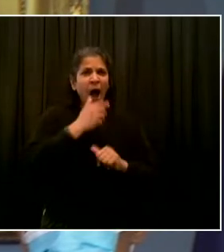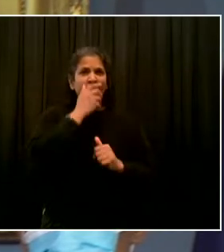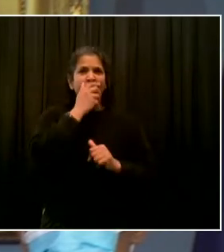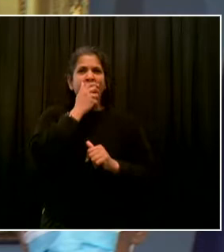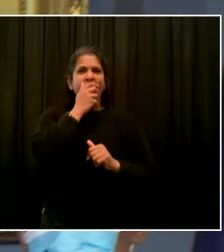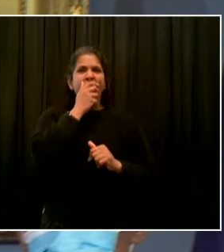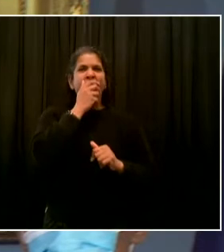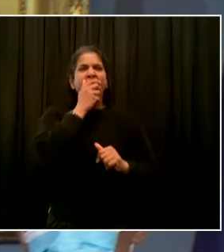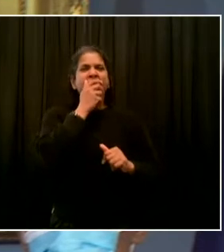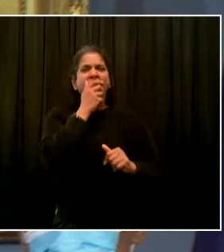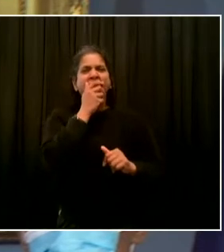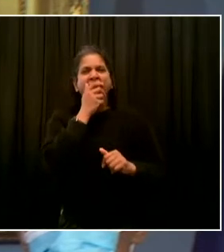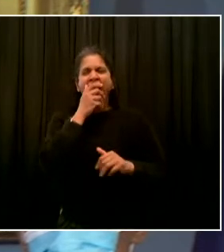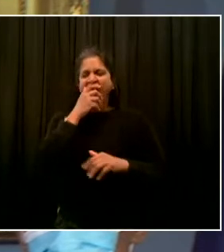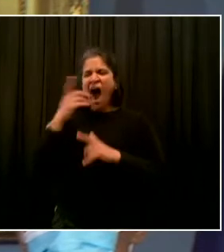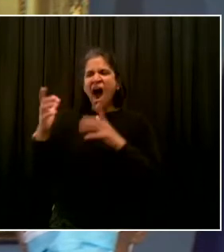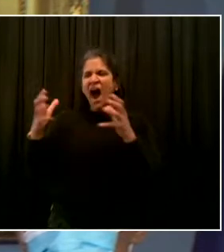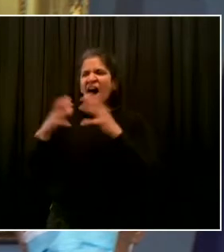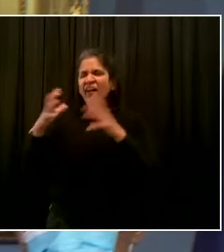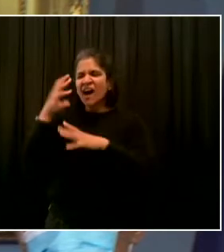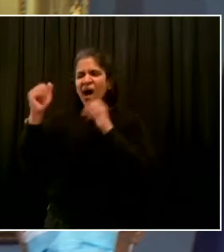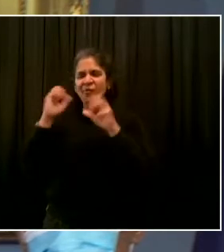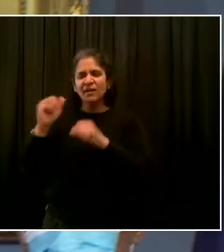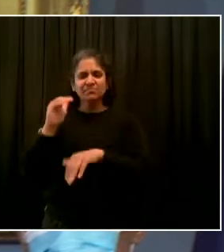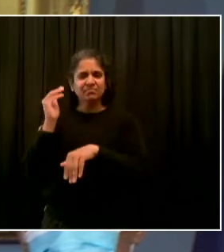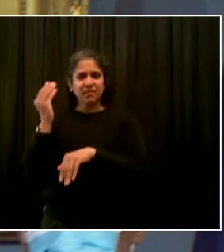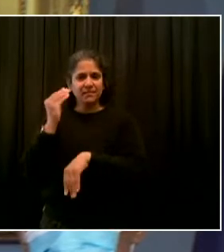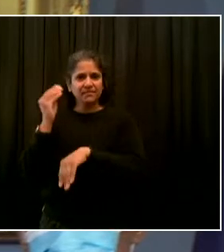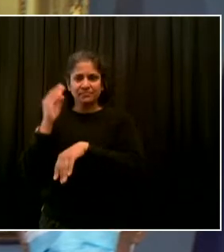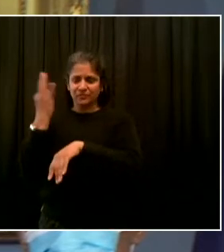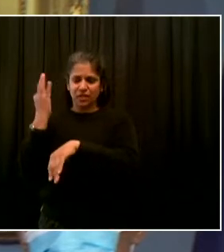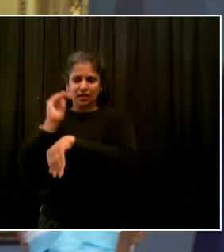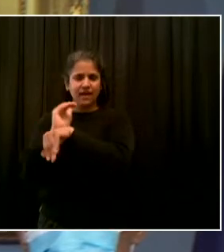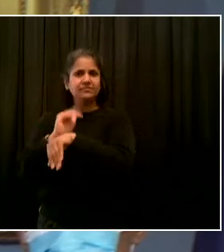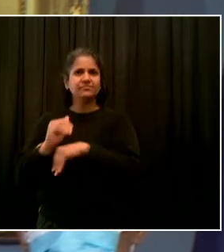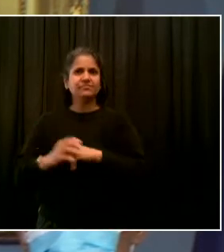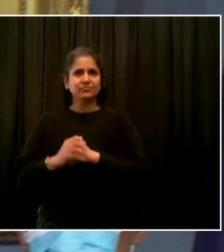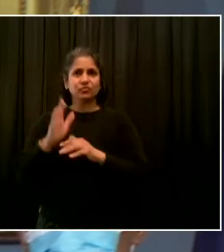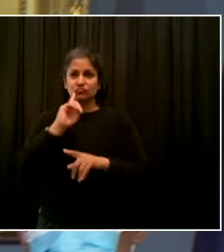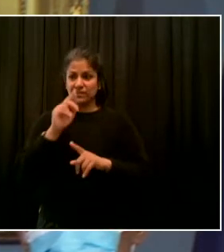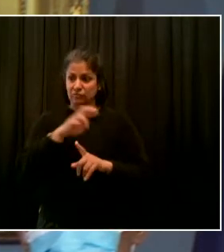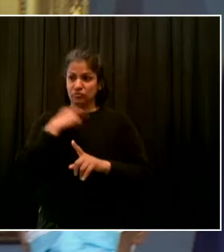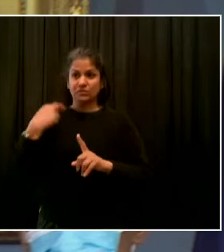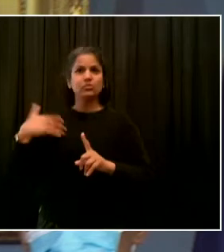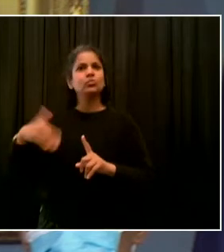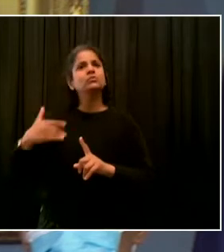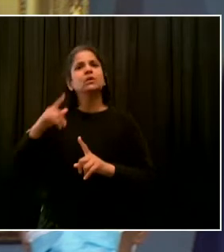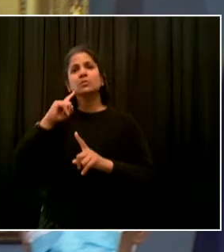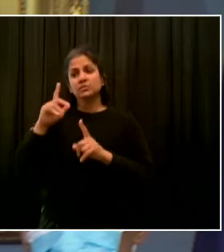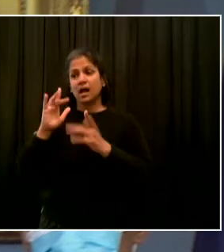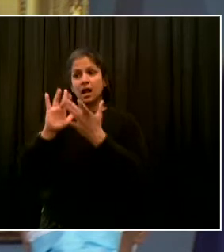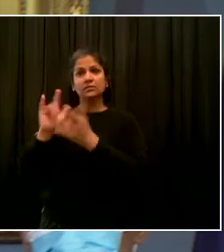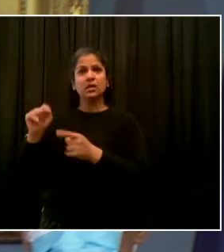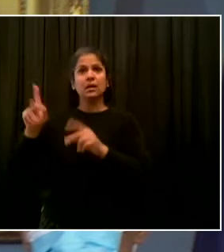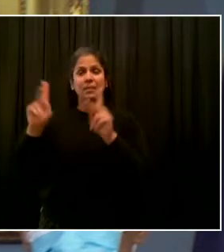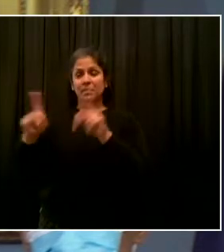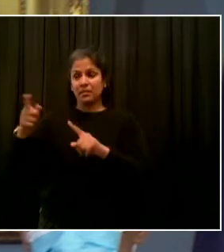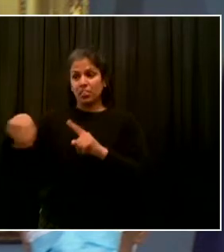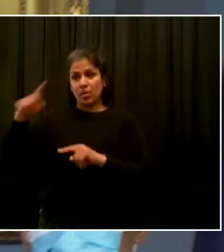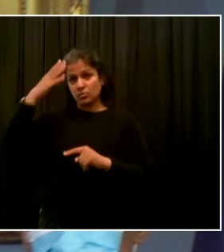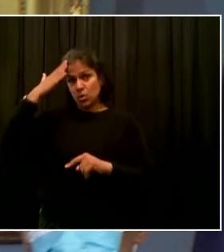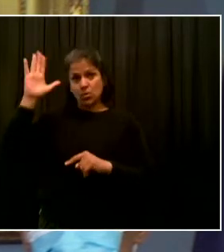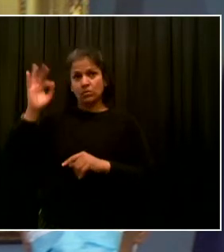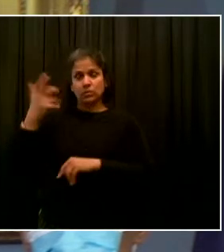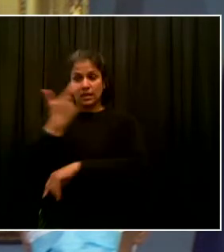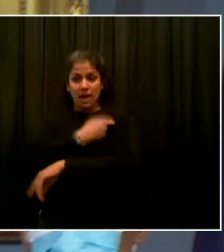risk because you're contacting people with whom you may not know their vaccination status. As with every other wave, we're seeing that age